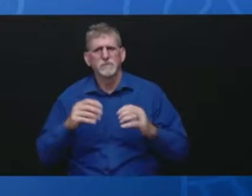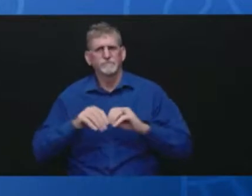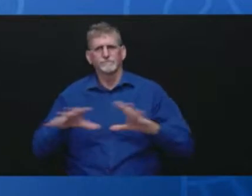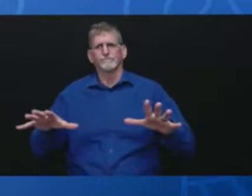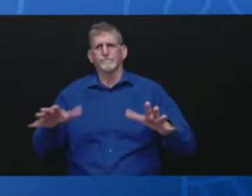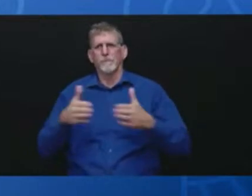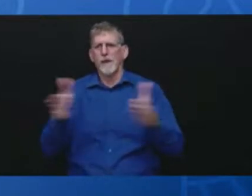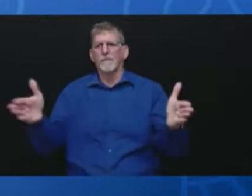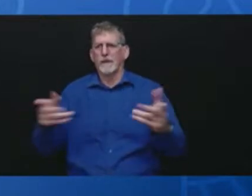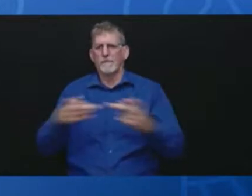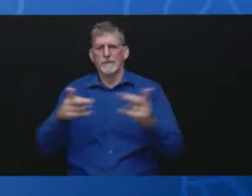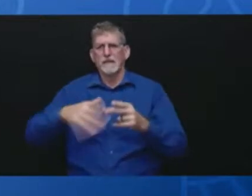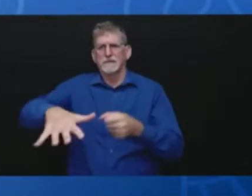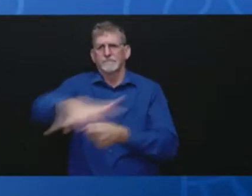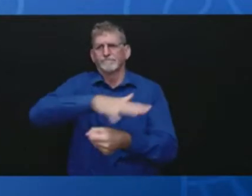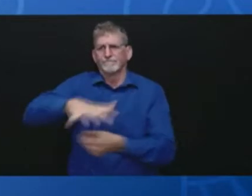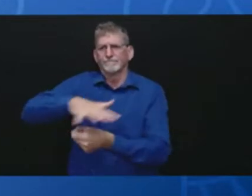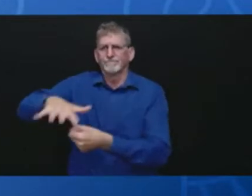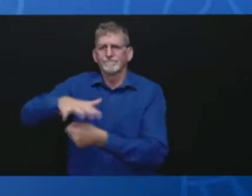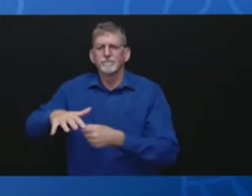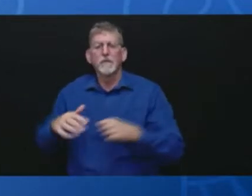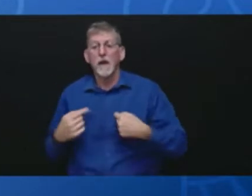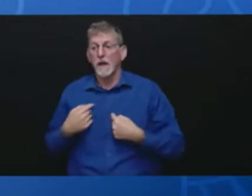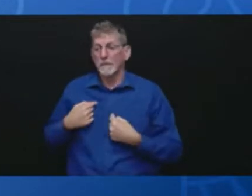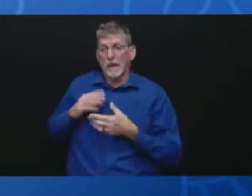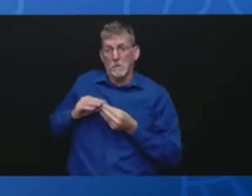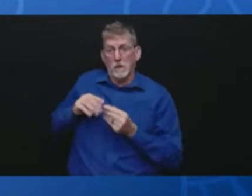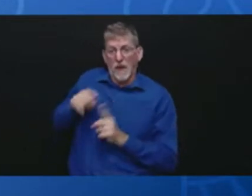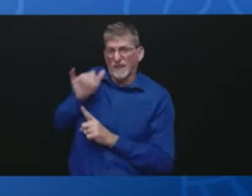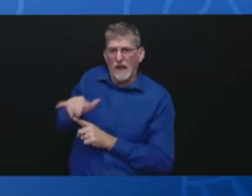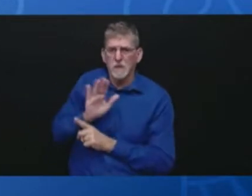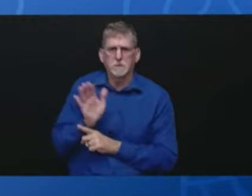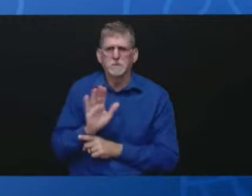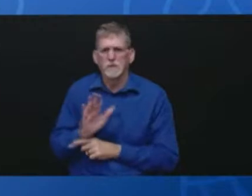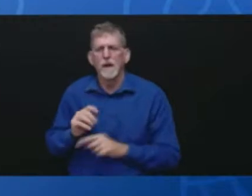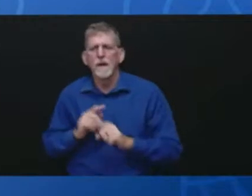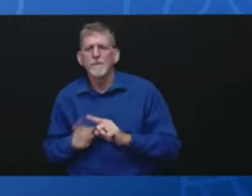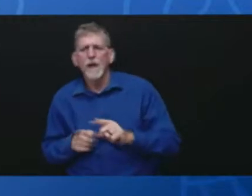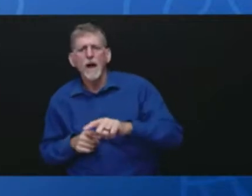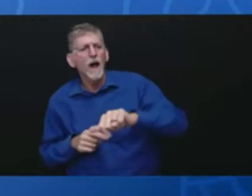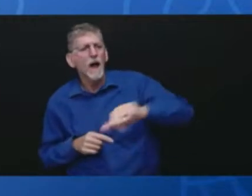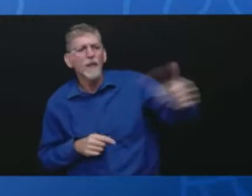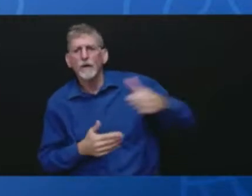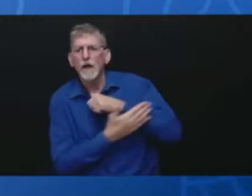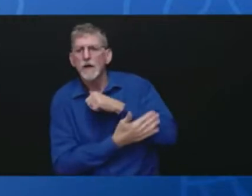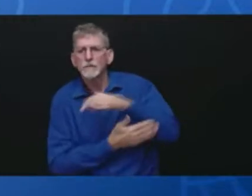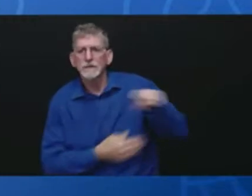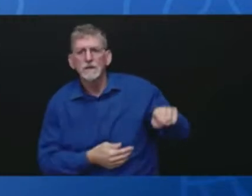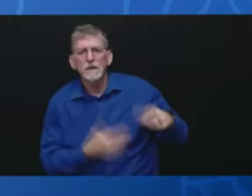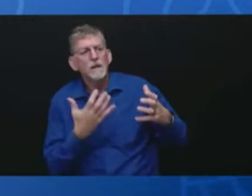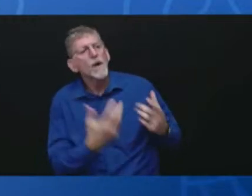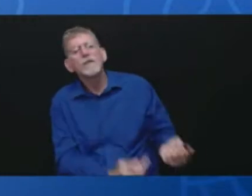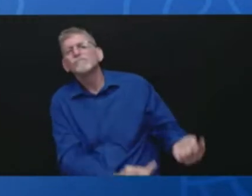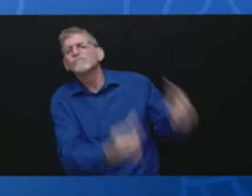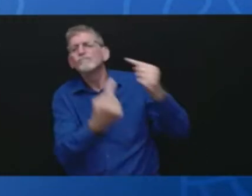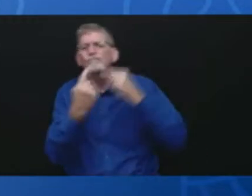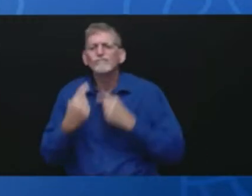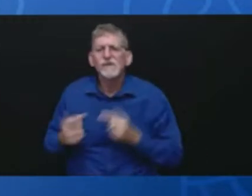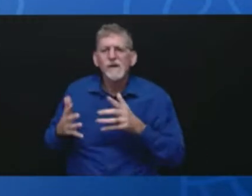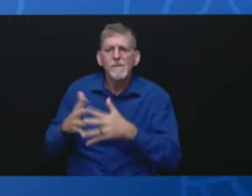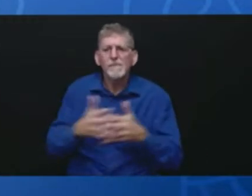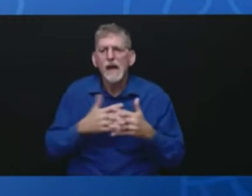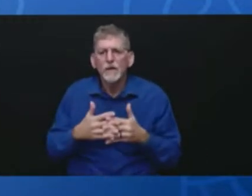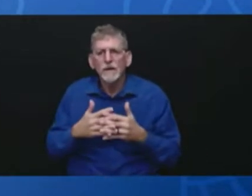for citizens of other countries who want to come to America, I think it's reasonable. Their own countries, there's